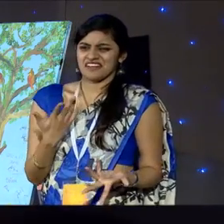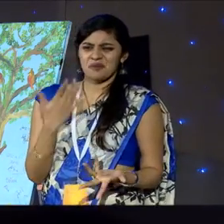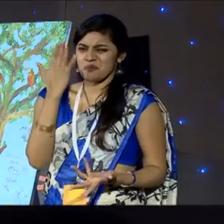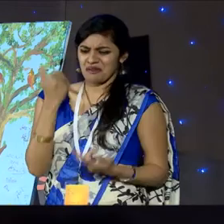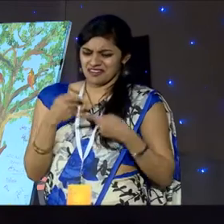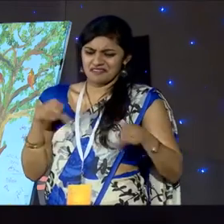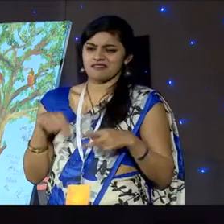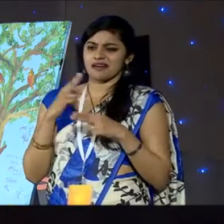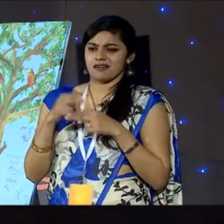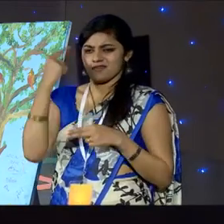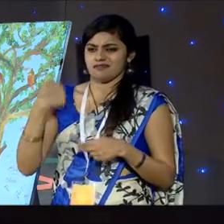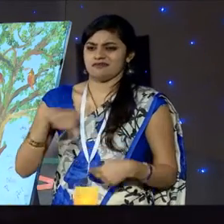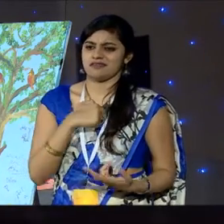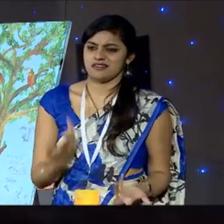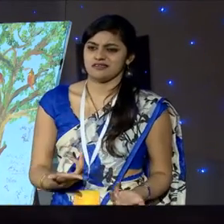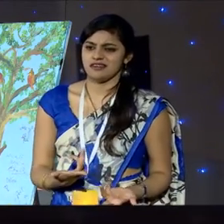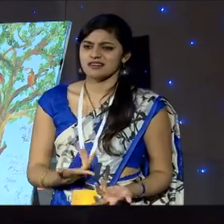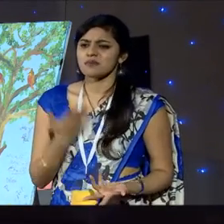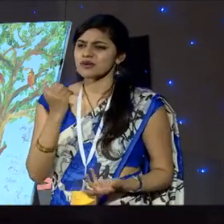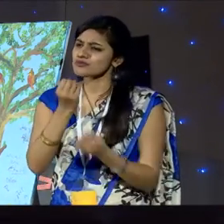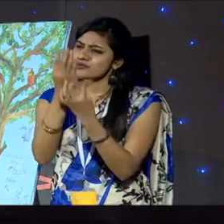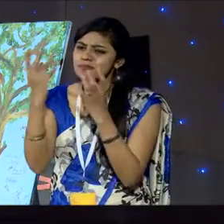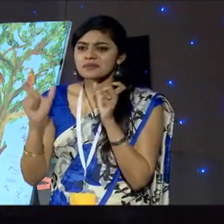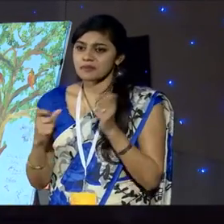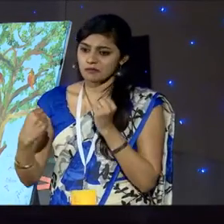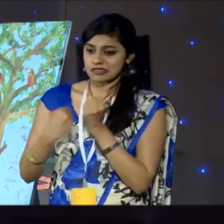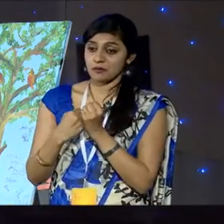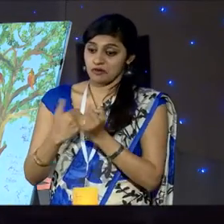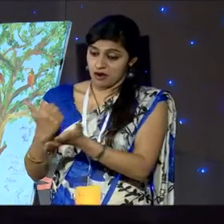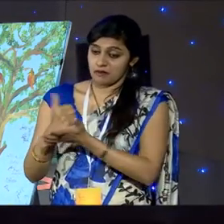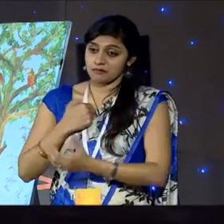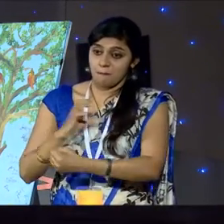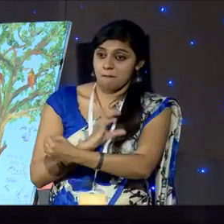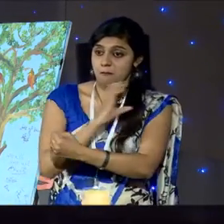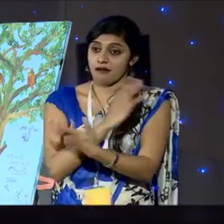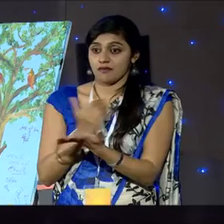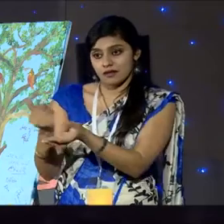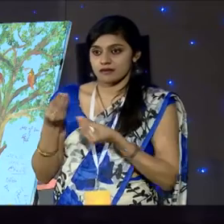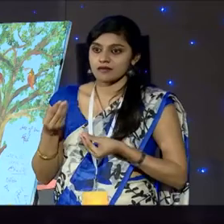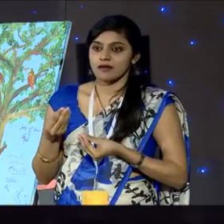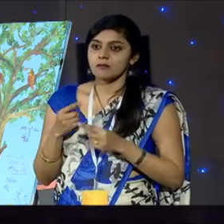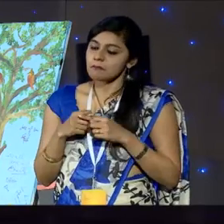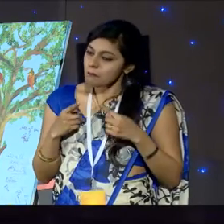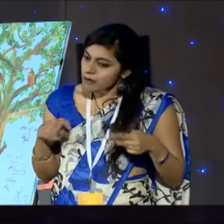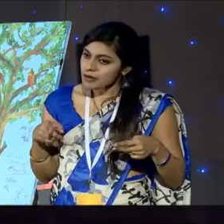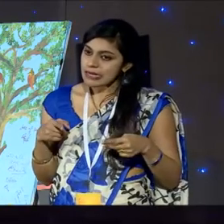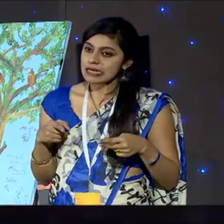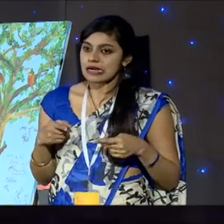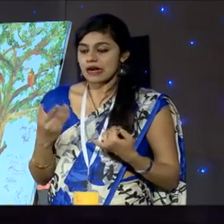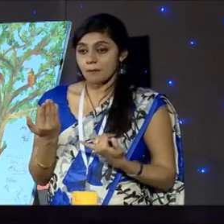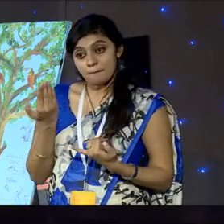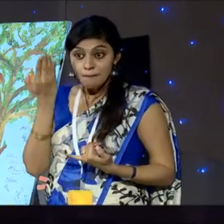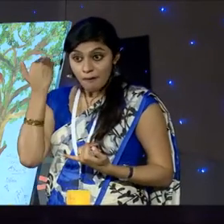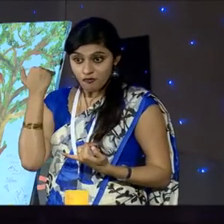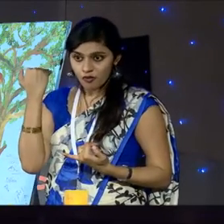people among us doing so much to enable us. Okay, at one point, we were differently abled, specially abled.